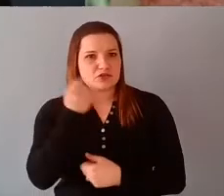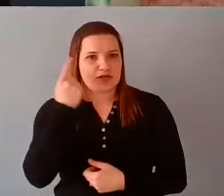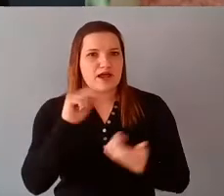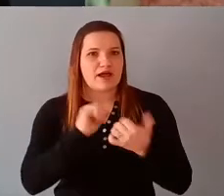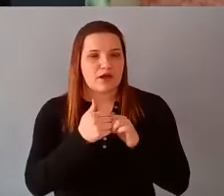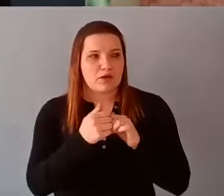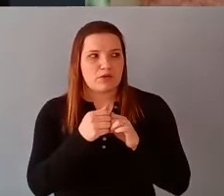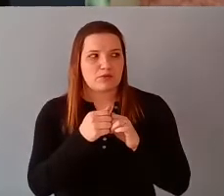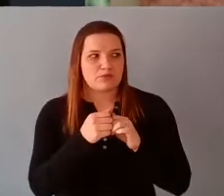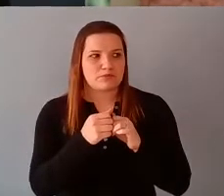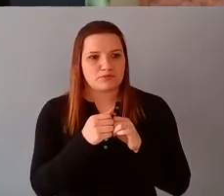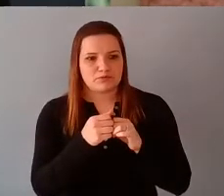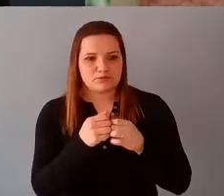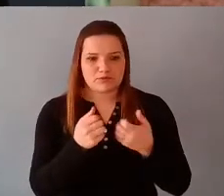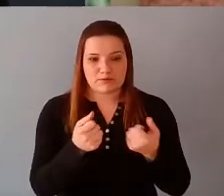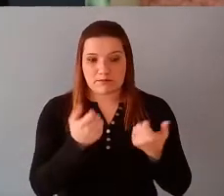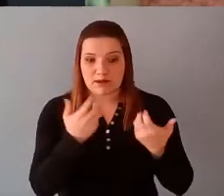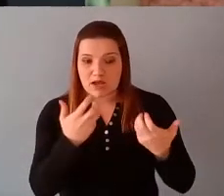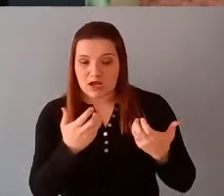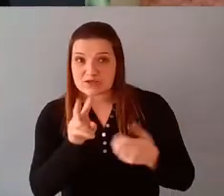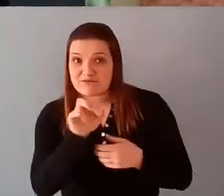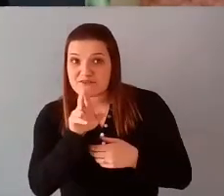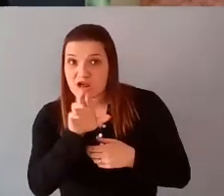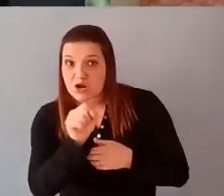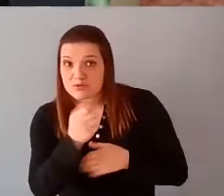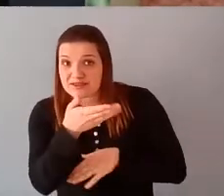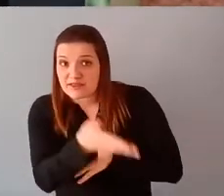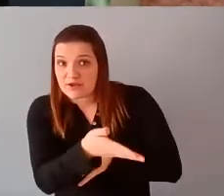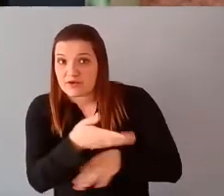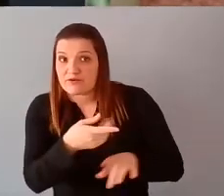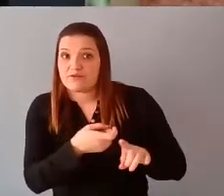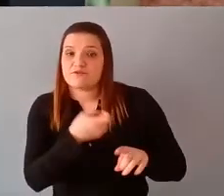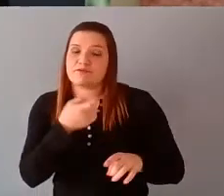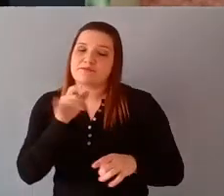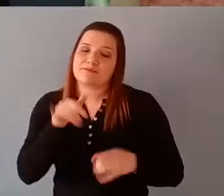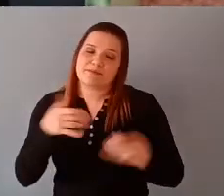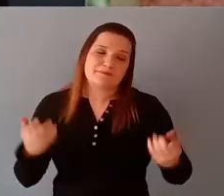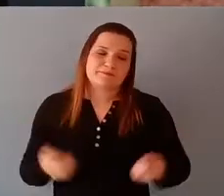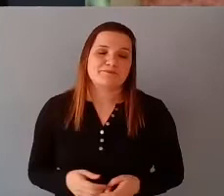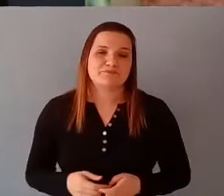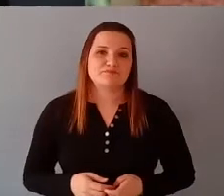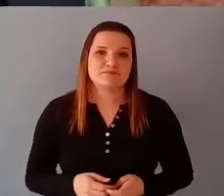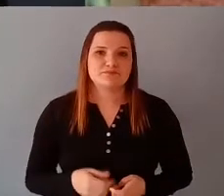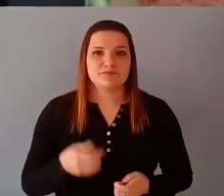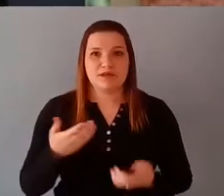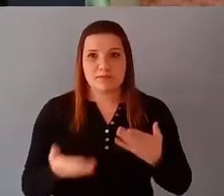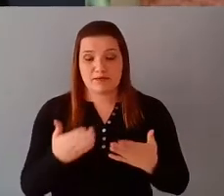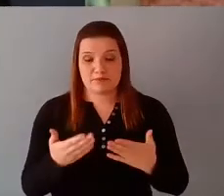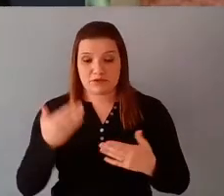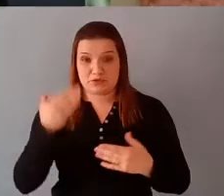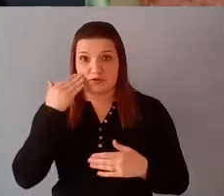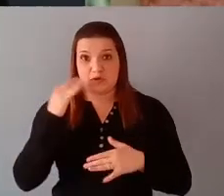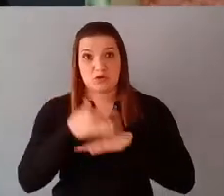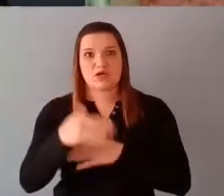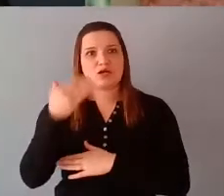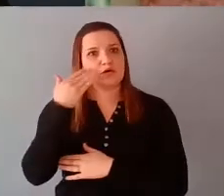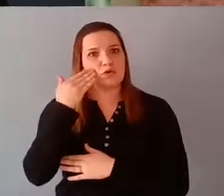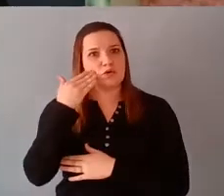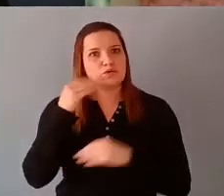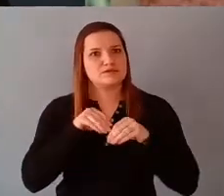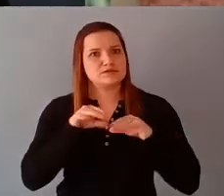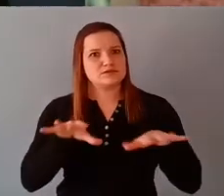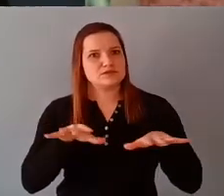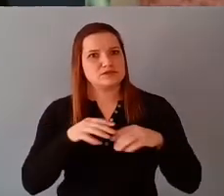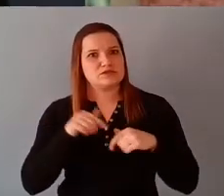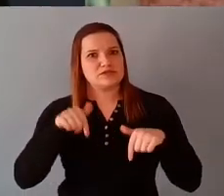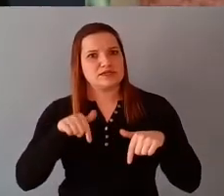prevalent the virus might be from that. And so you might early on know, wow, there's an outbreak